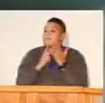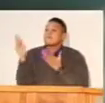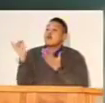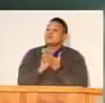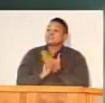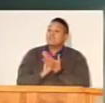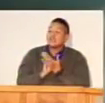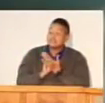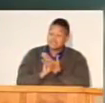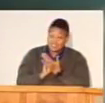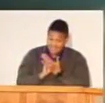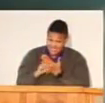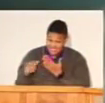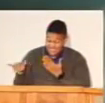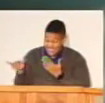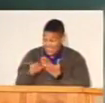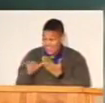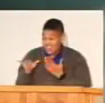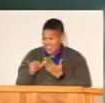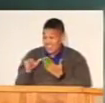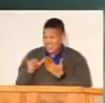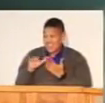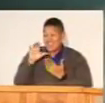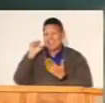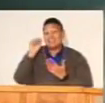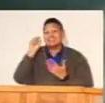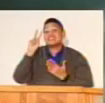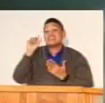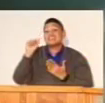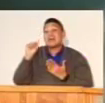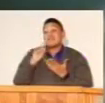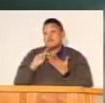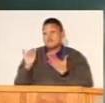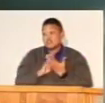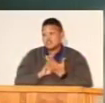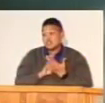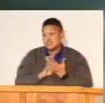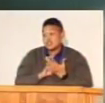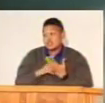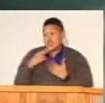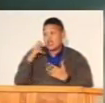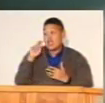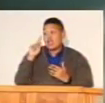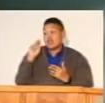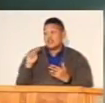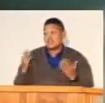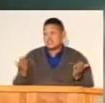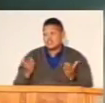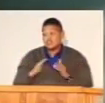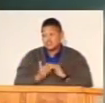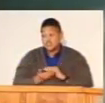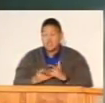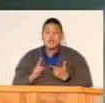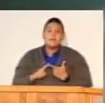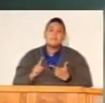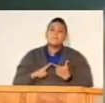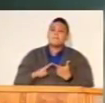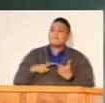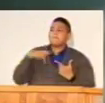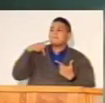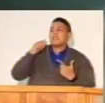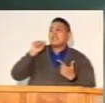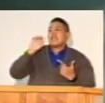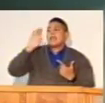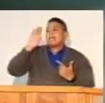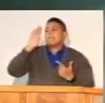Projects such as the Cassava project by Heineken in Jamaica here, PA Benjamin,